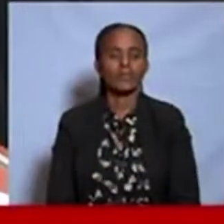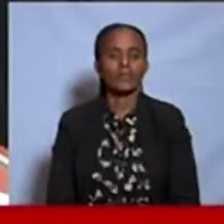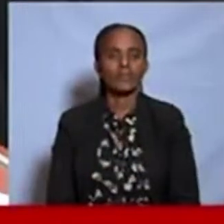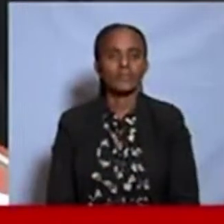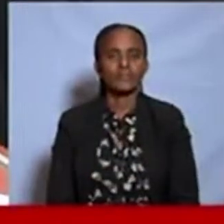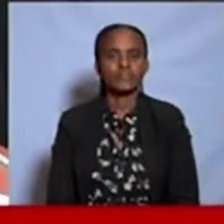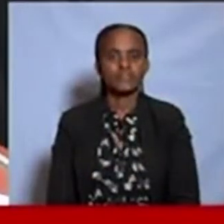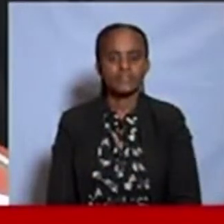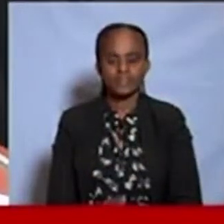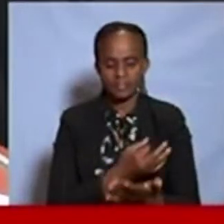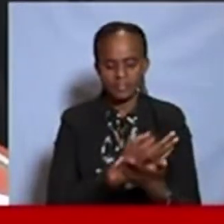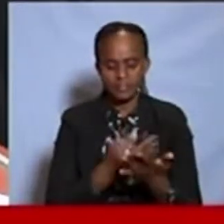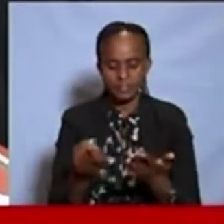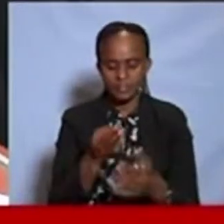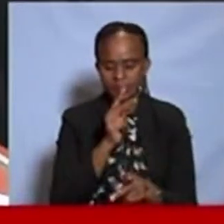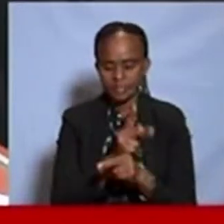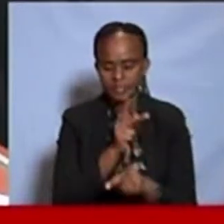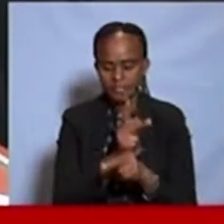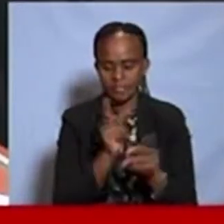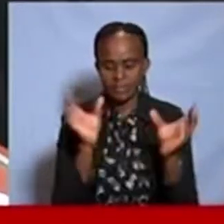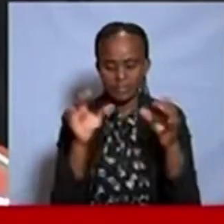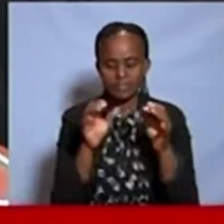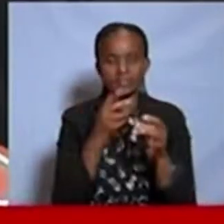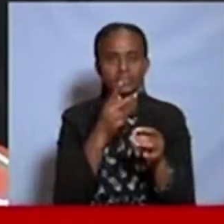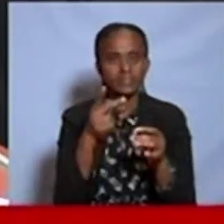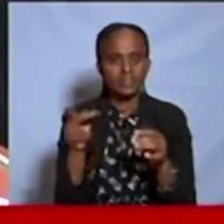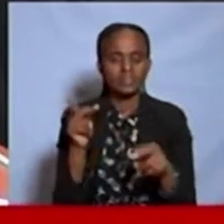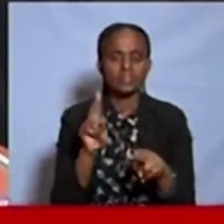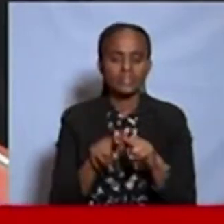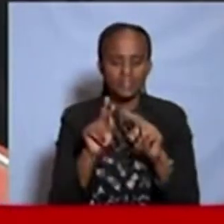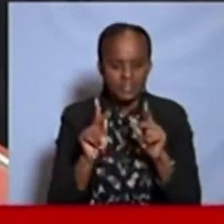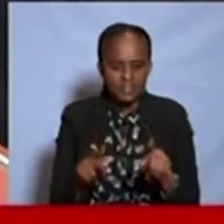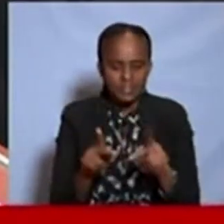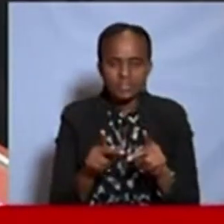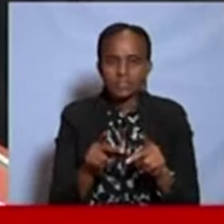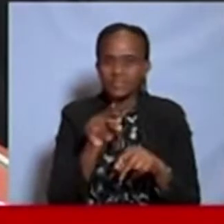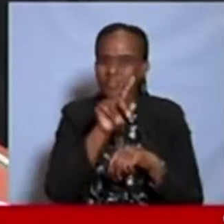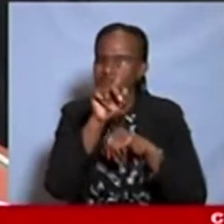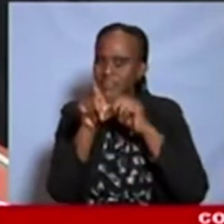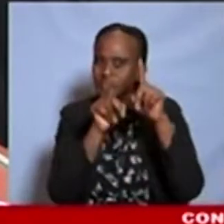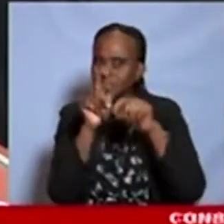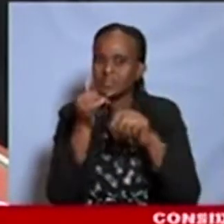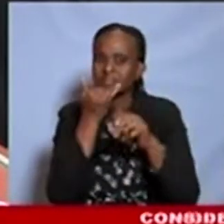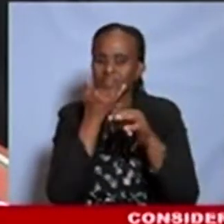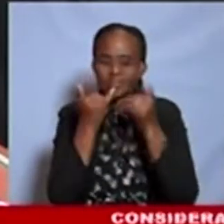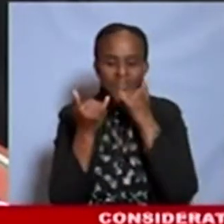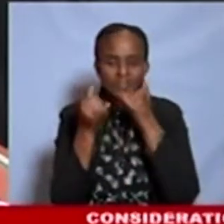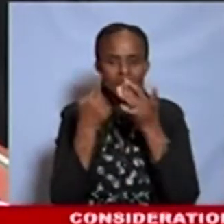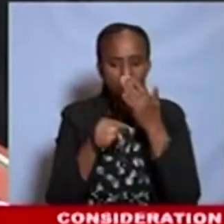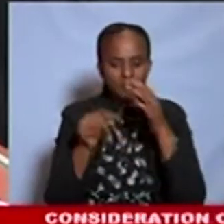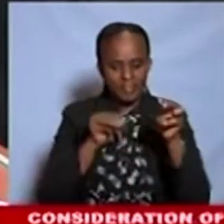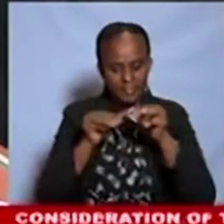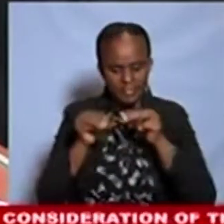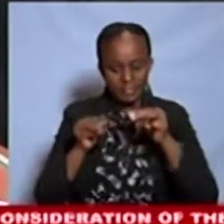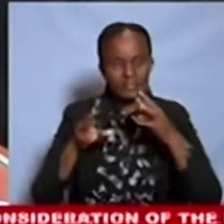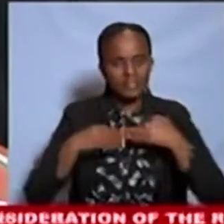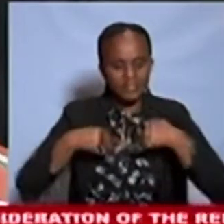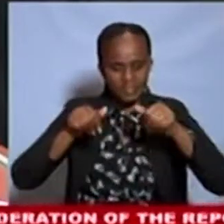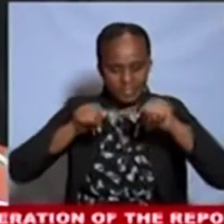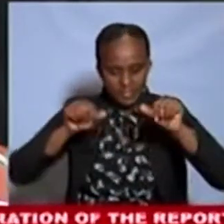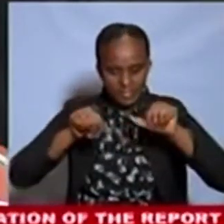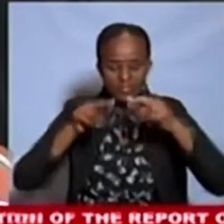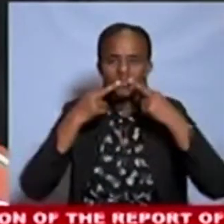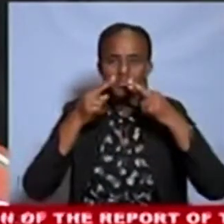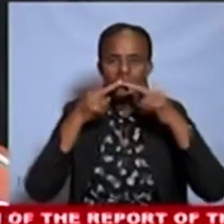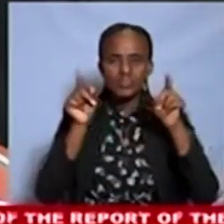Failure to maintain council property, Chair. The cause of query. Management acknowledges the auditor's findings